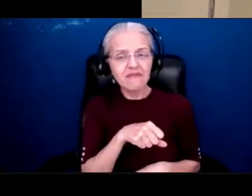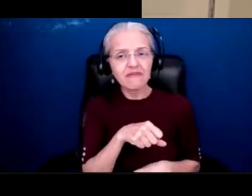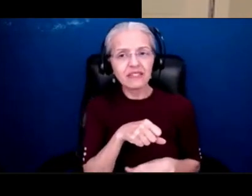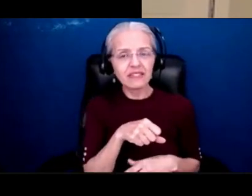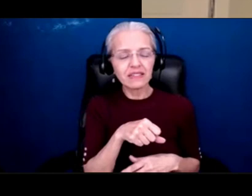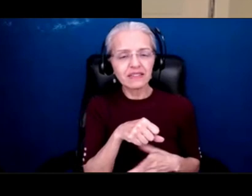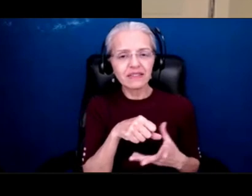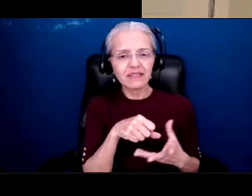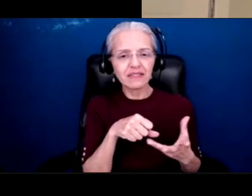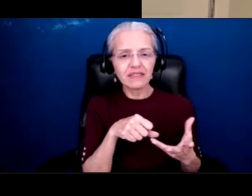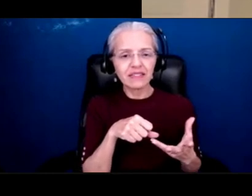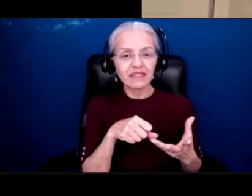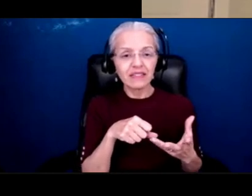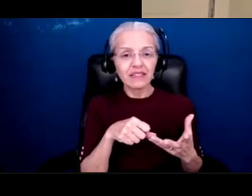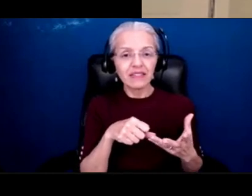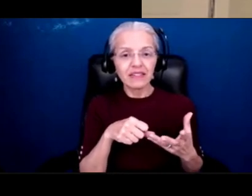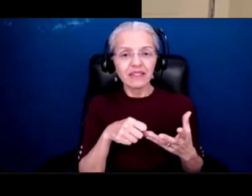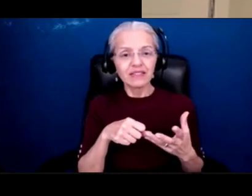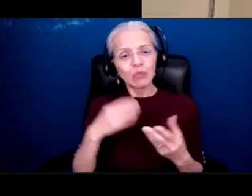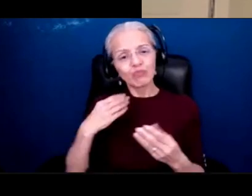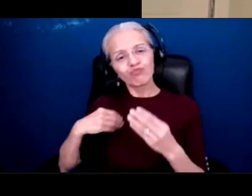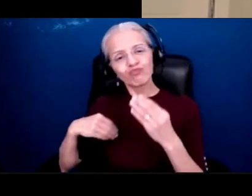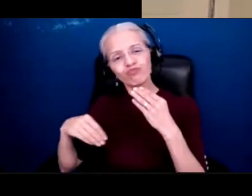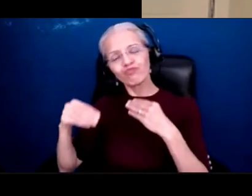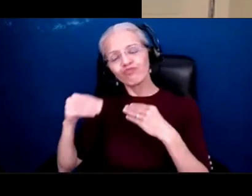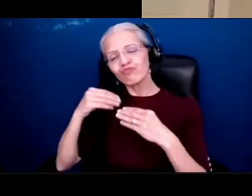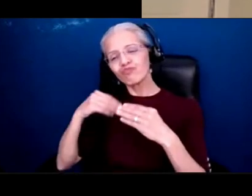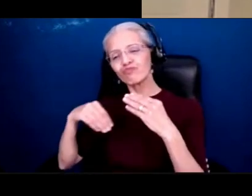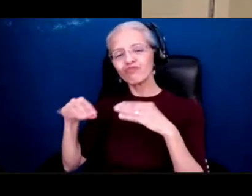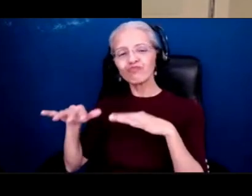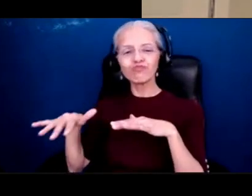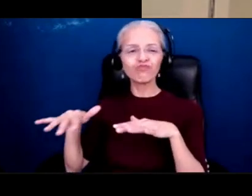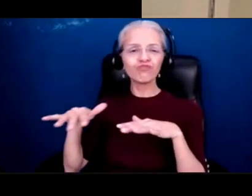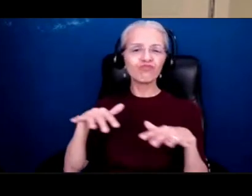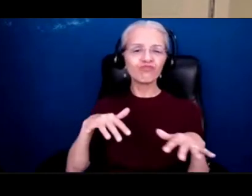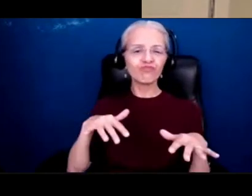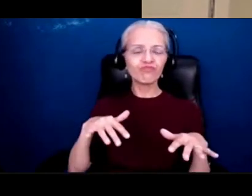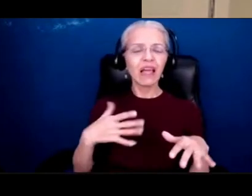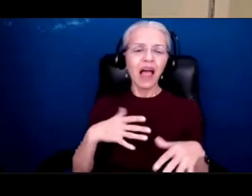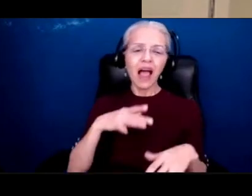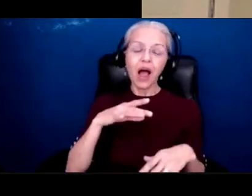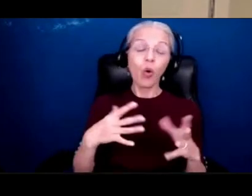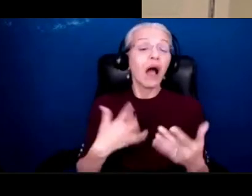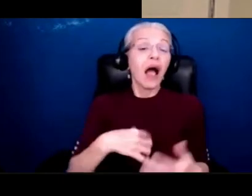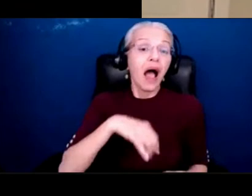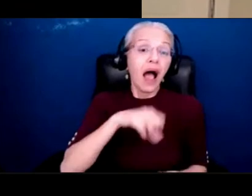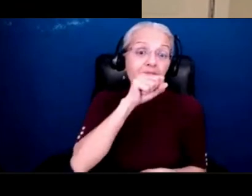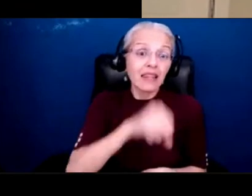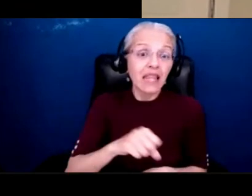we're heading into summer. Just getting a little warmer. I love just sitting outside and